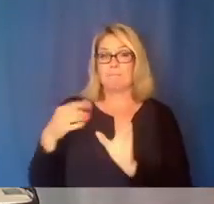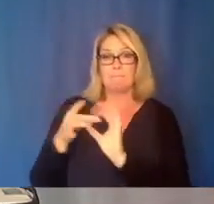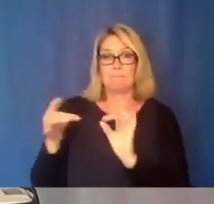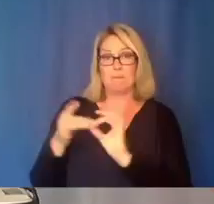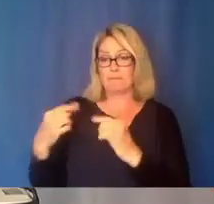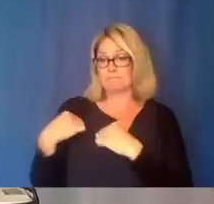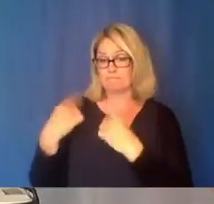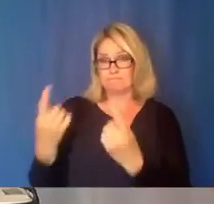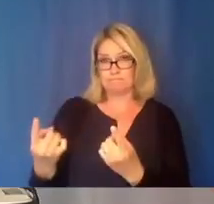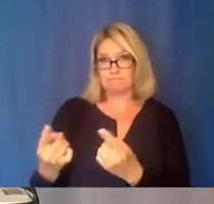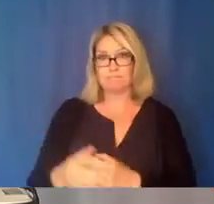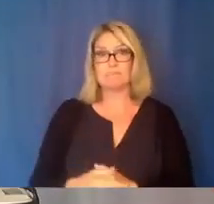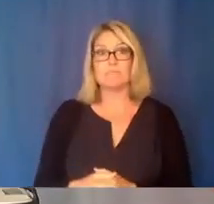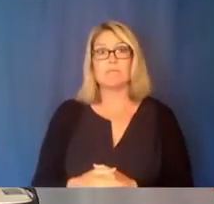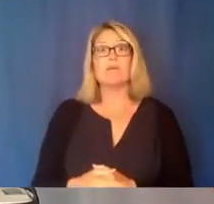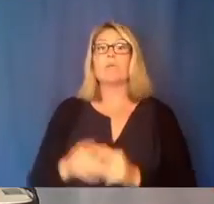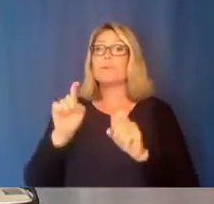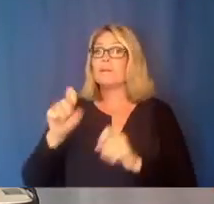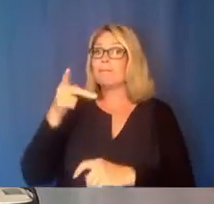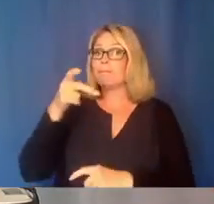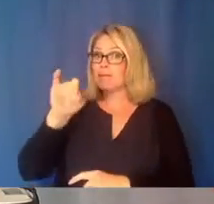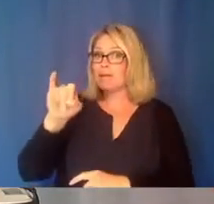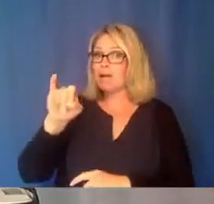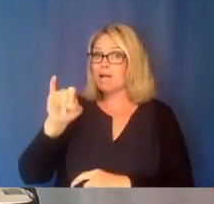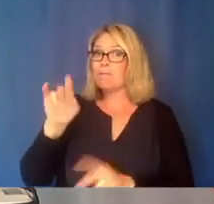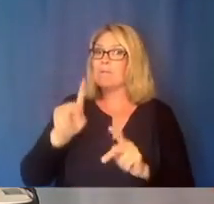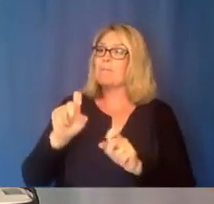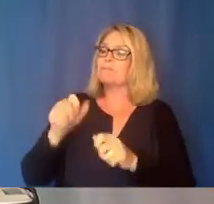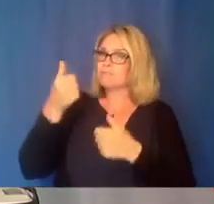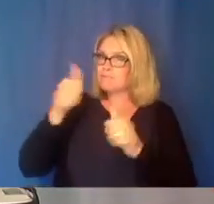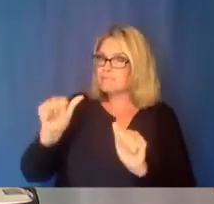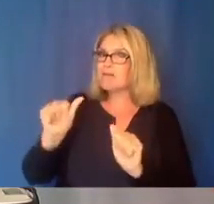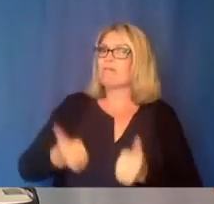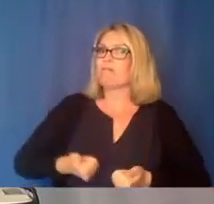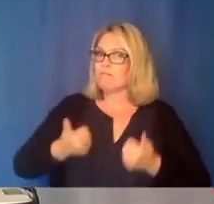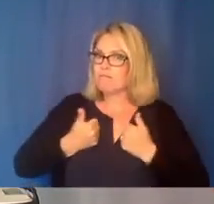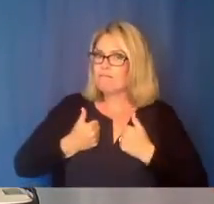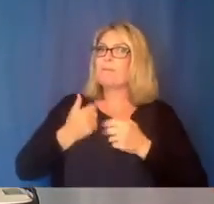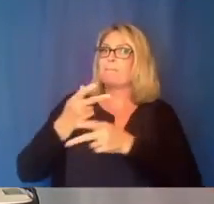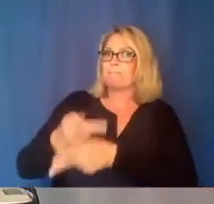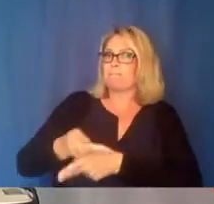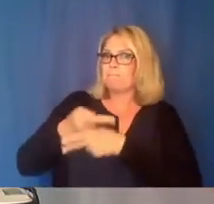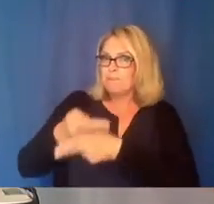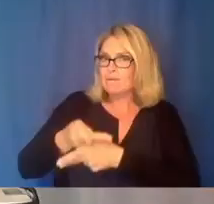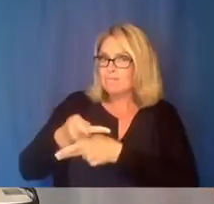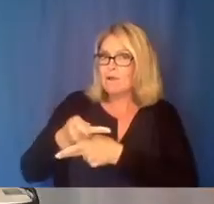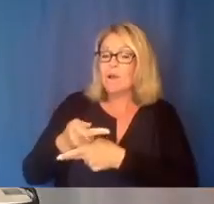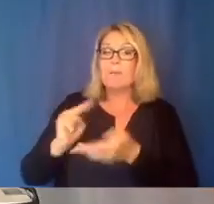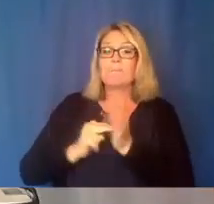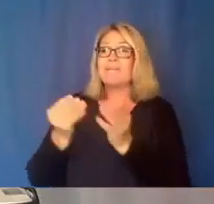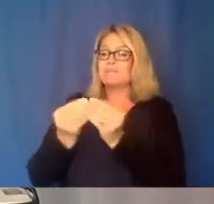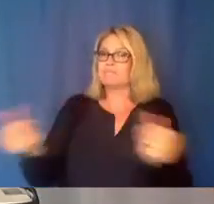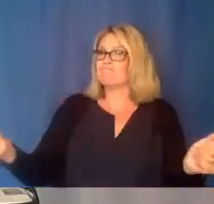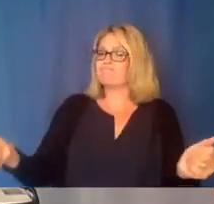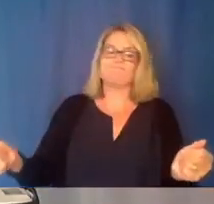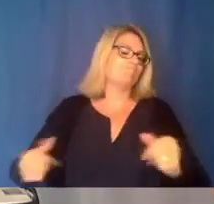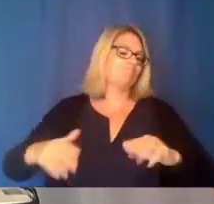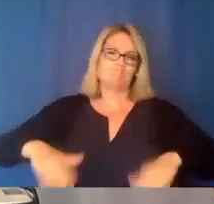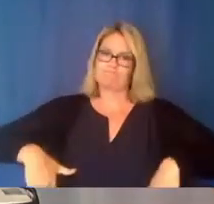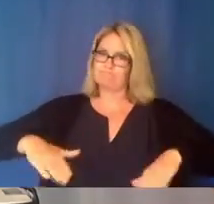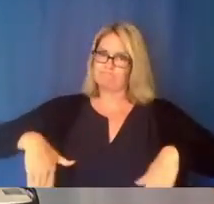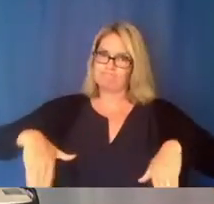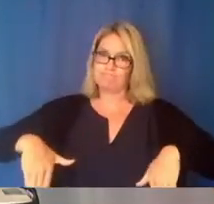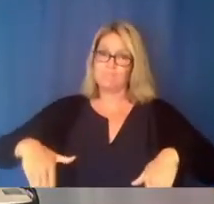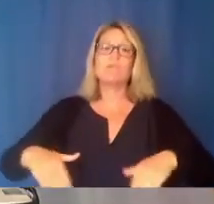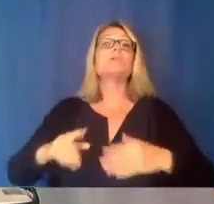we need Islanders to continue to practice caution, that we're not through this entirely as of yet. We feel we're getting closer